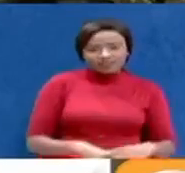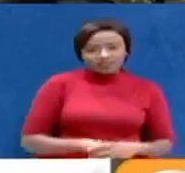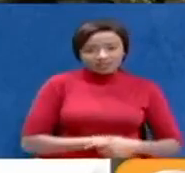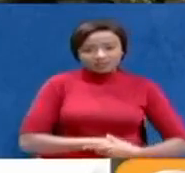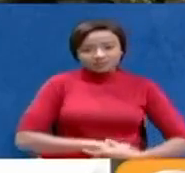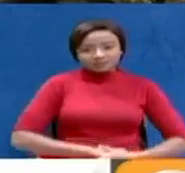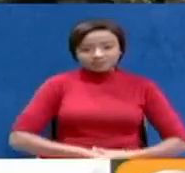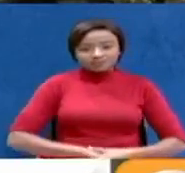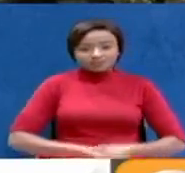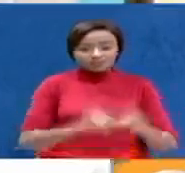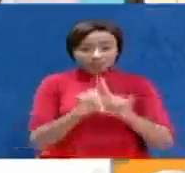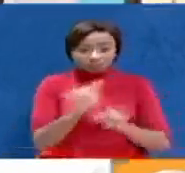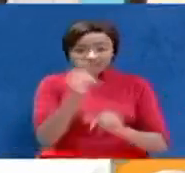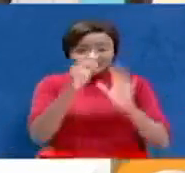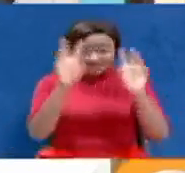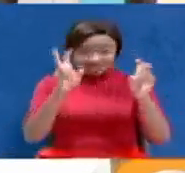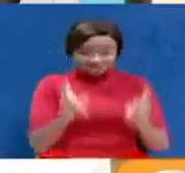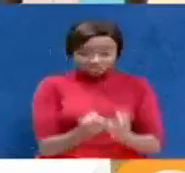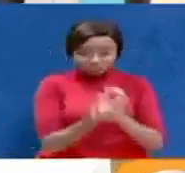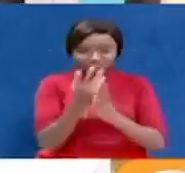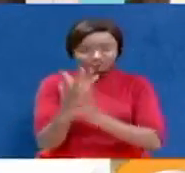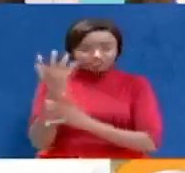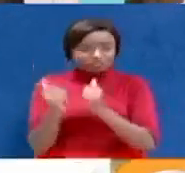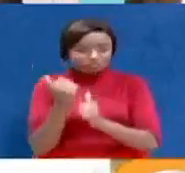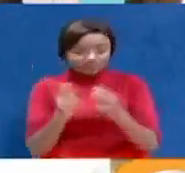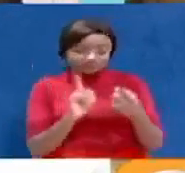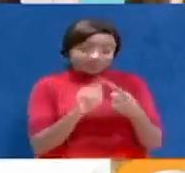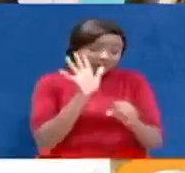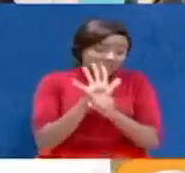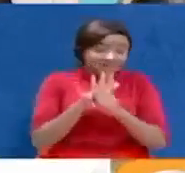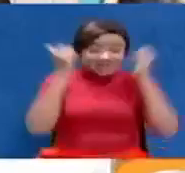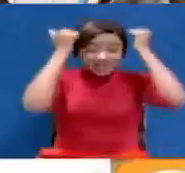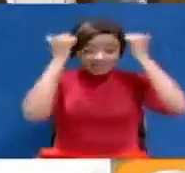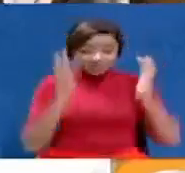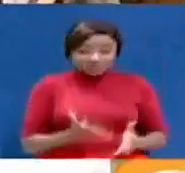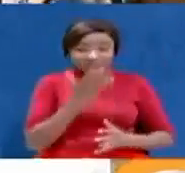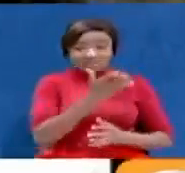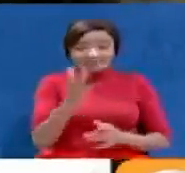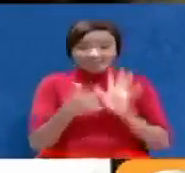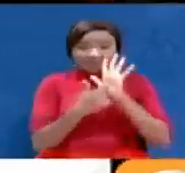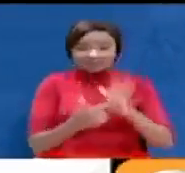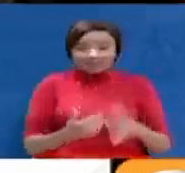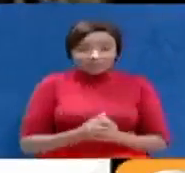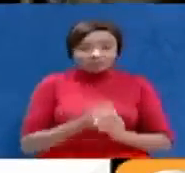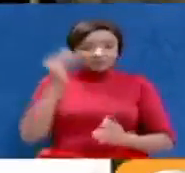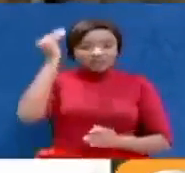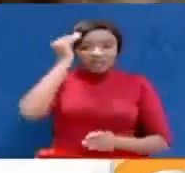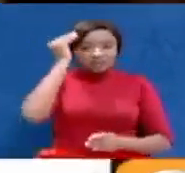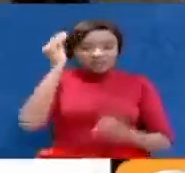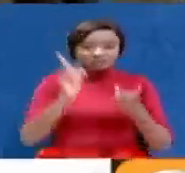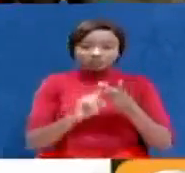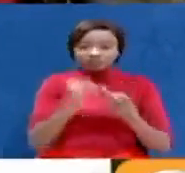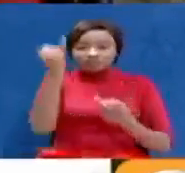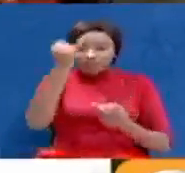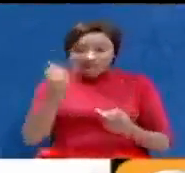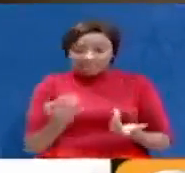of the issues of concern that have been raised are high numbers of students in some courses. Take, for instance, courses such as education and arts